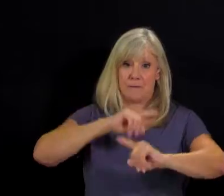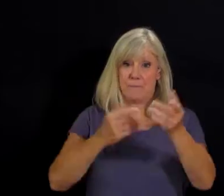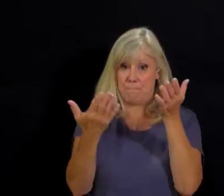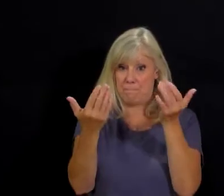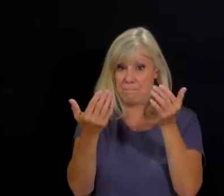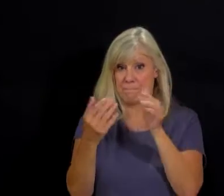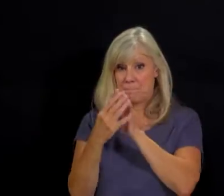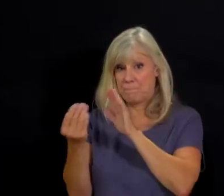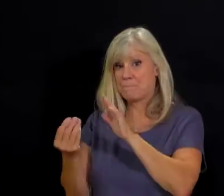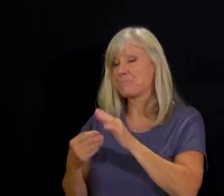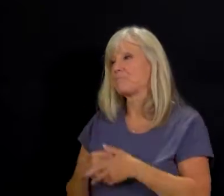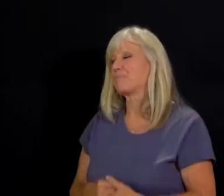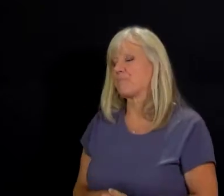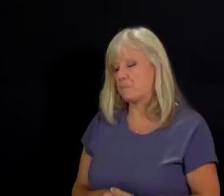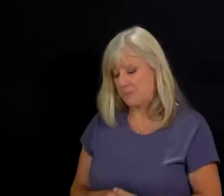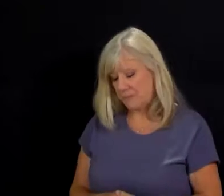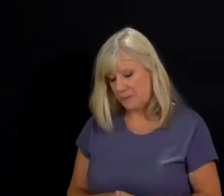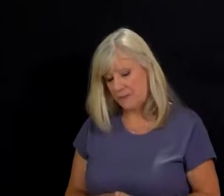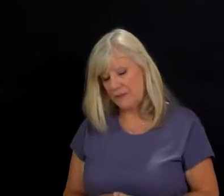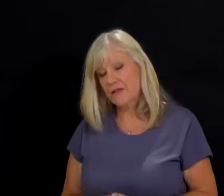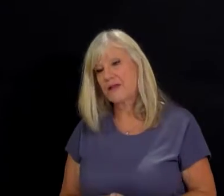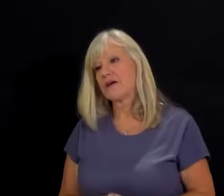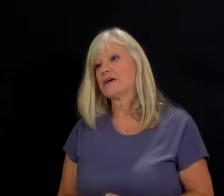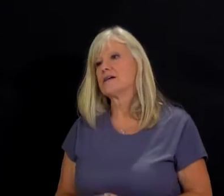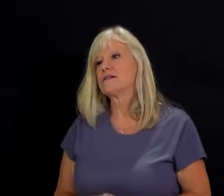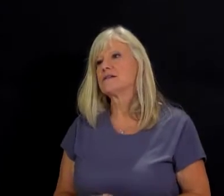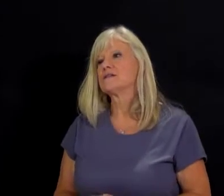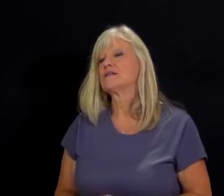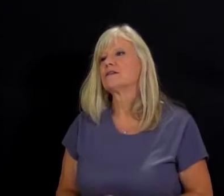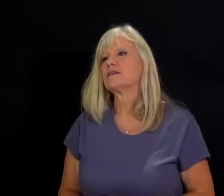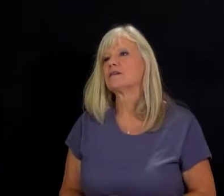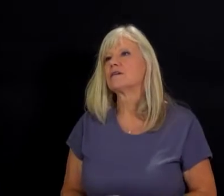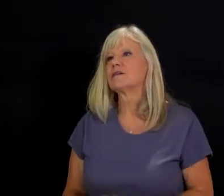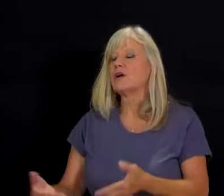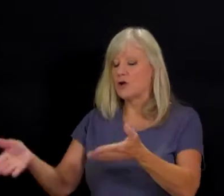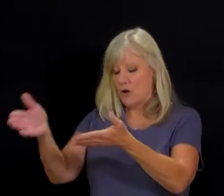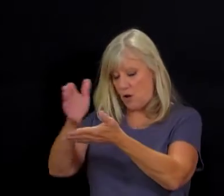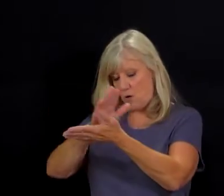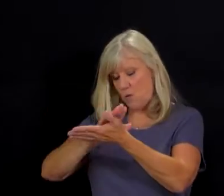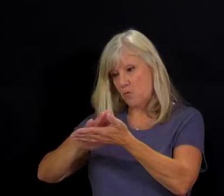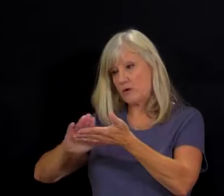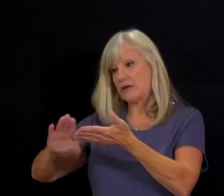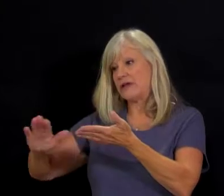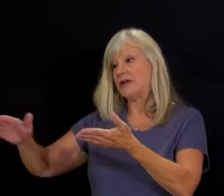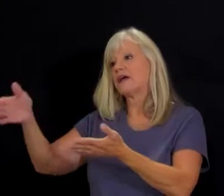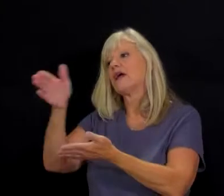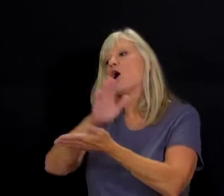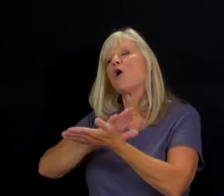acclaim.